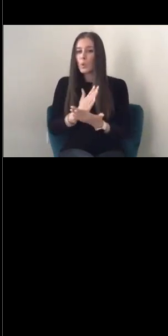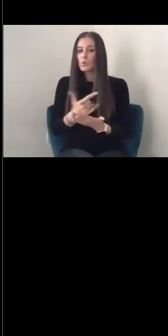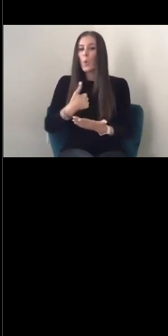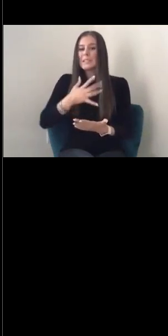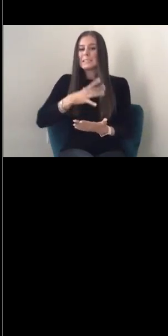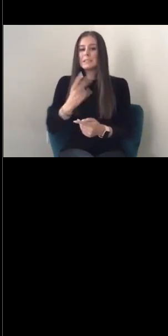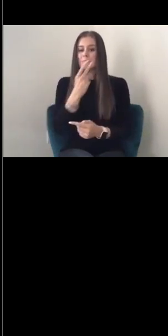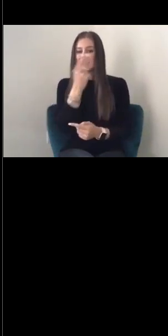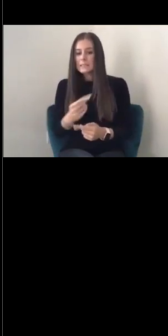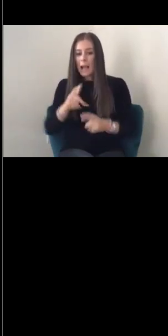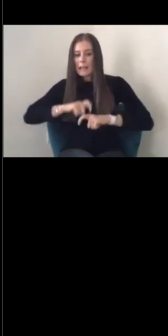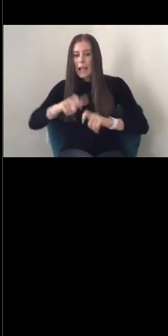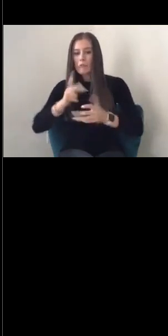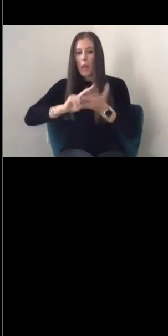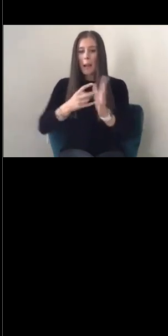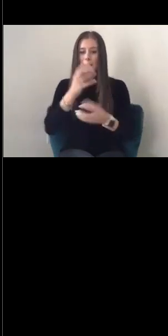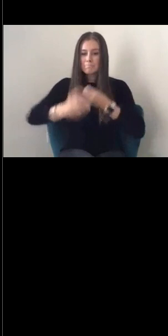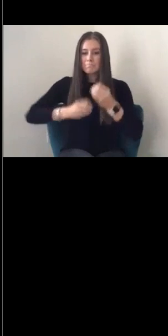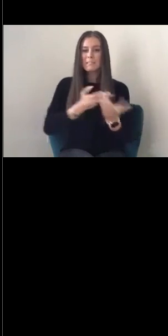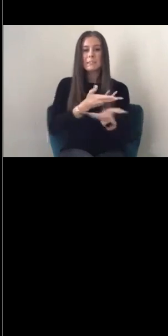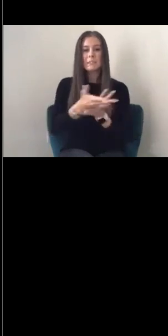continued engagement with our stakeholders.